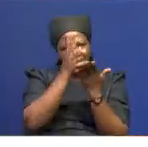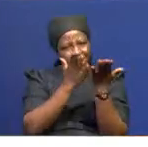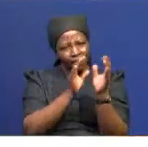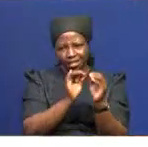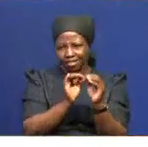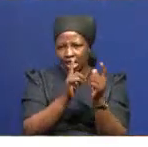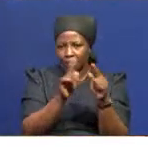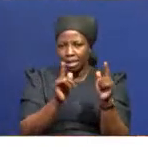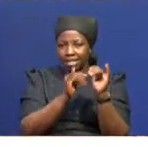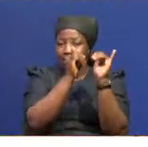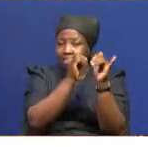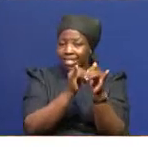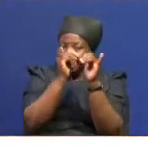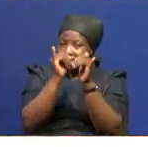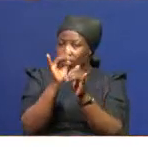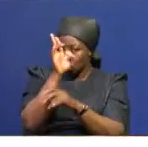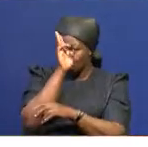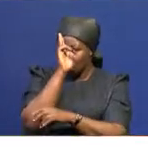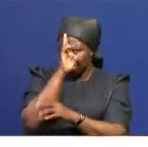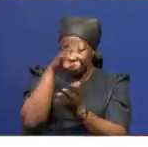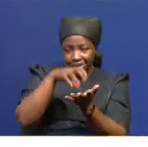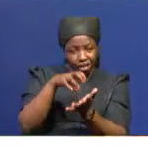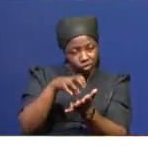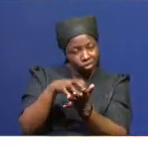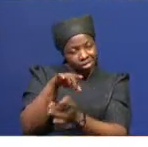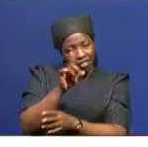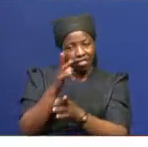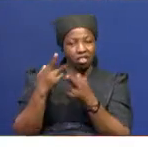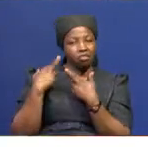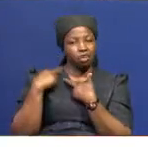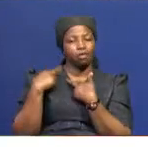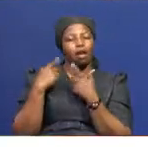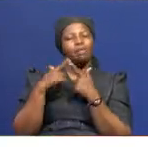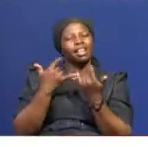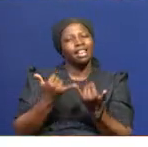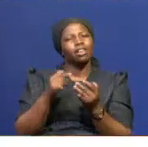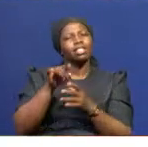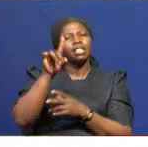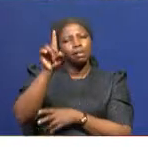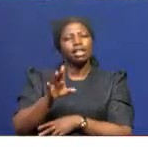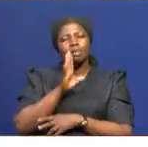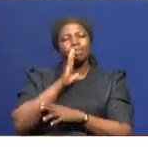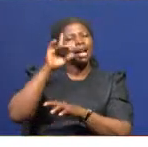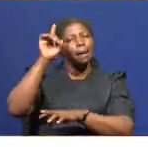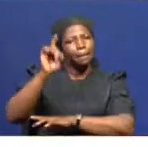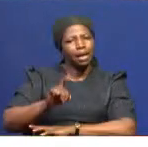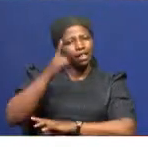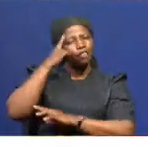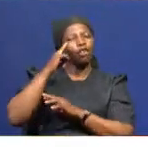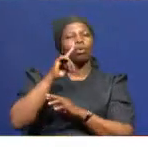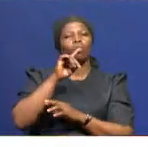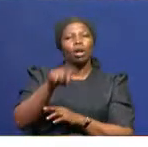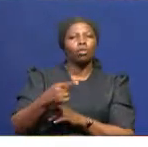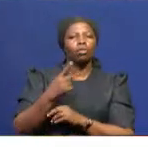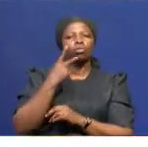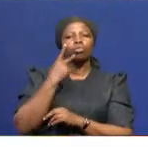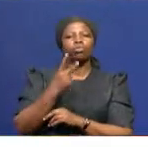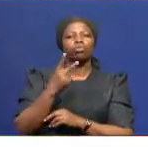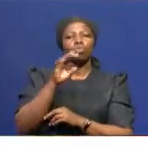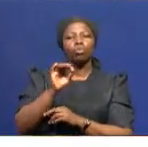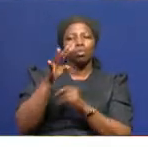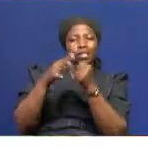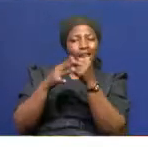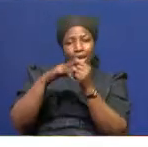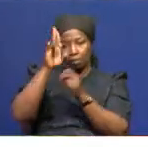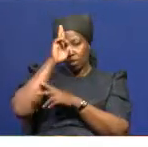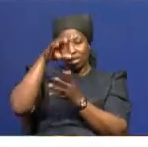of the individual police stations. Now this shall be mandatory for the entire 1,209 police stations and other